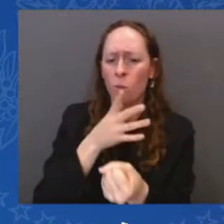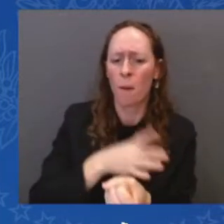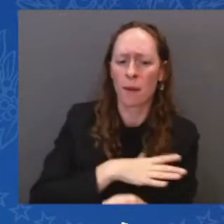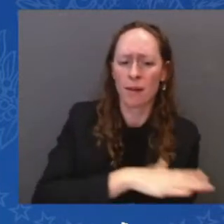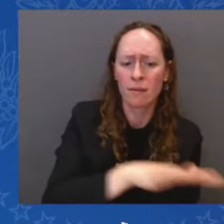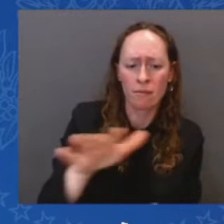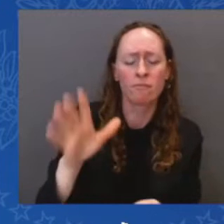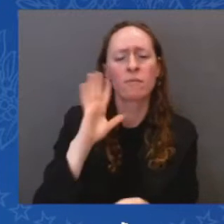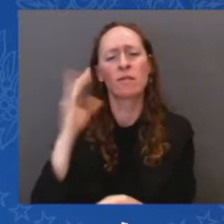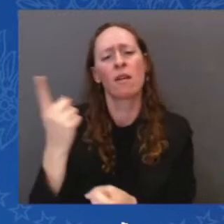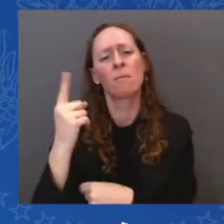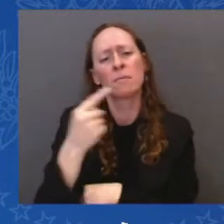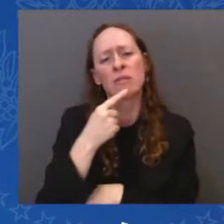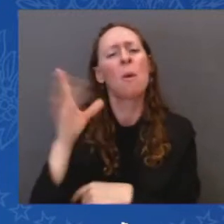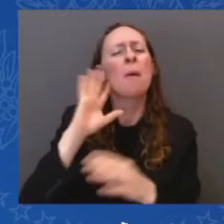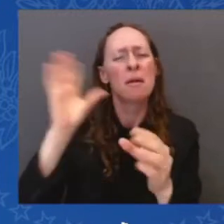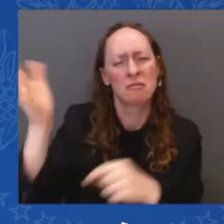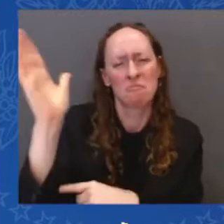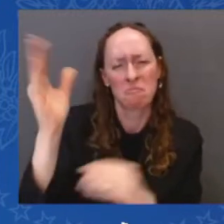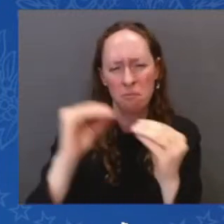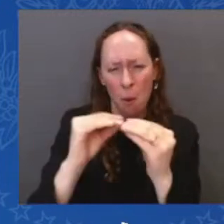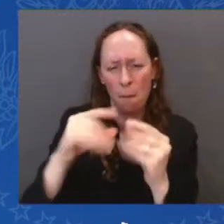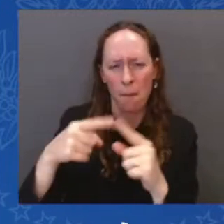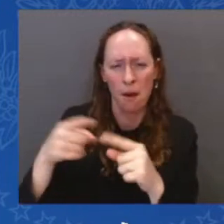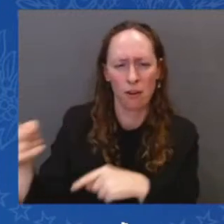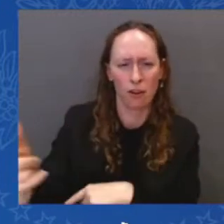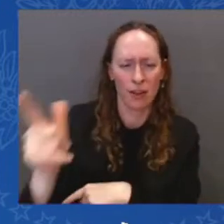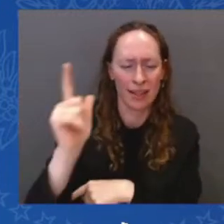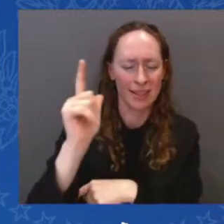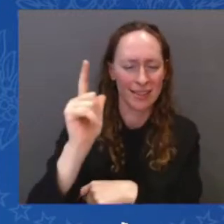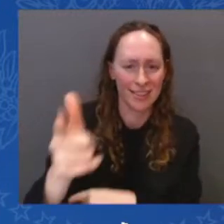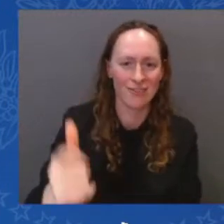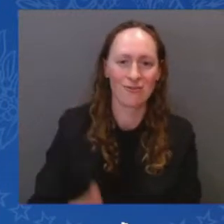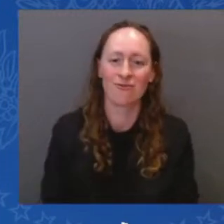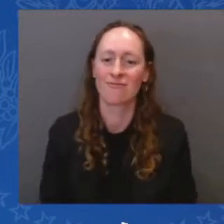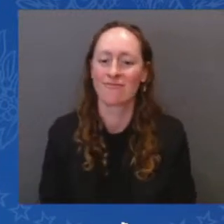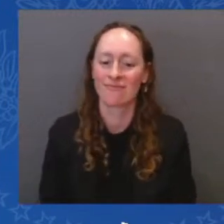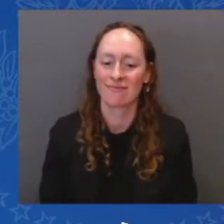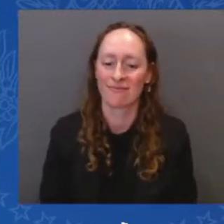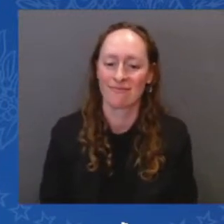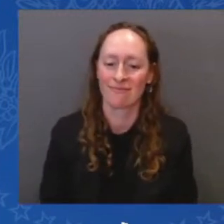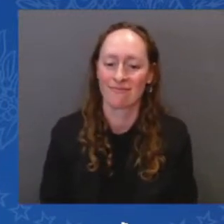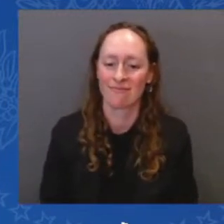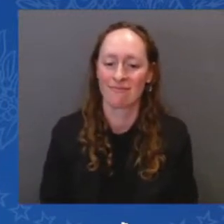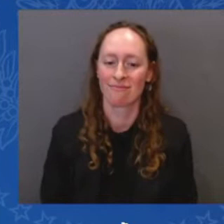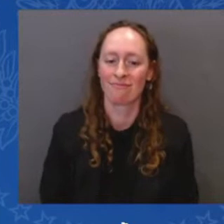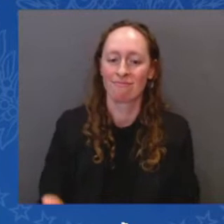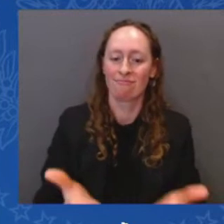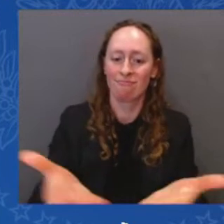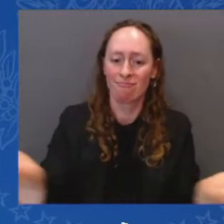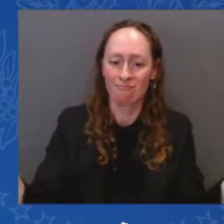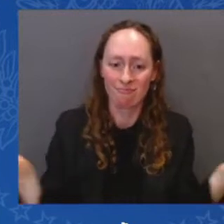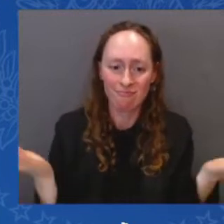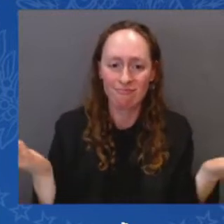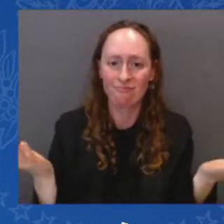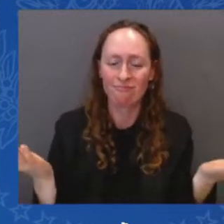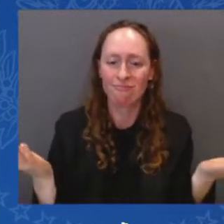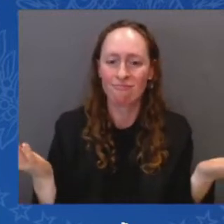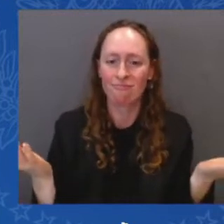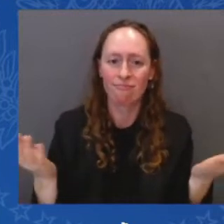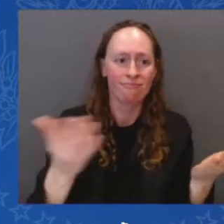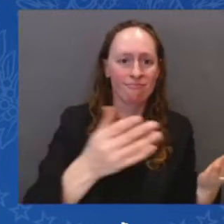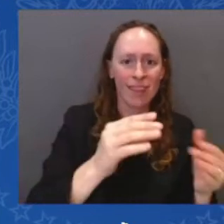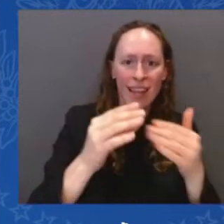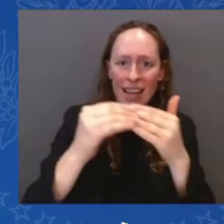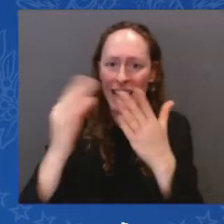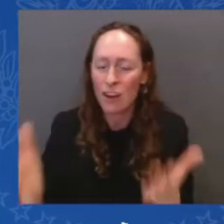gentleman, Secretary Austin, members of Congress, leaders of the Department of Defense, both current and former, friends and officials